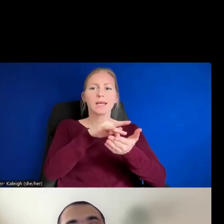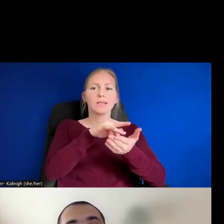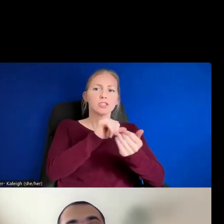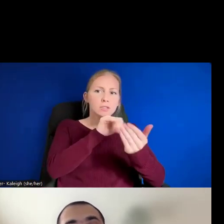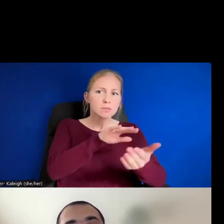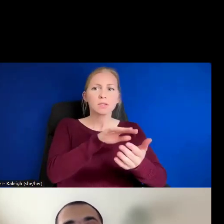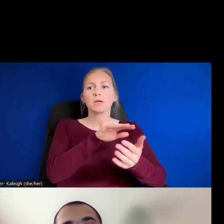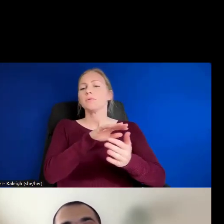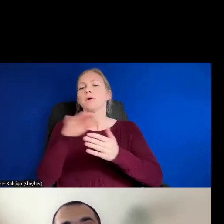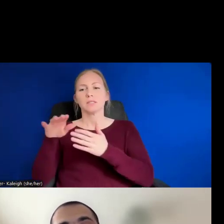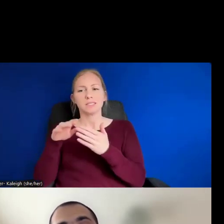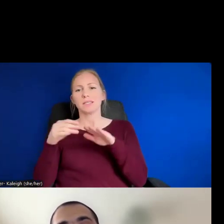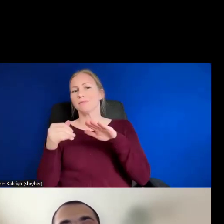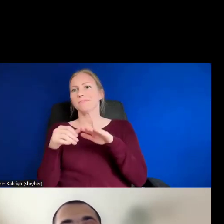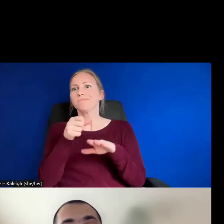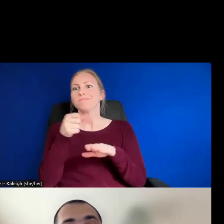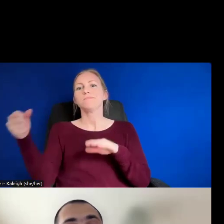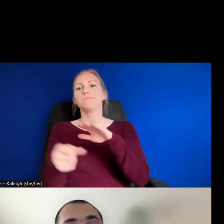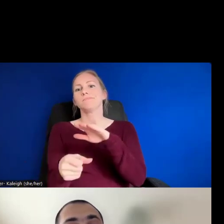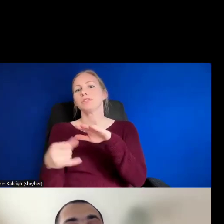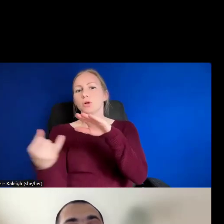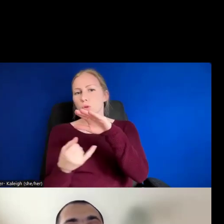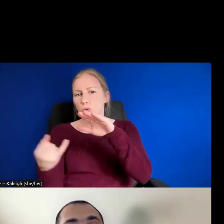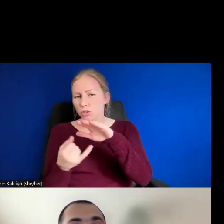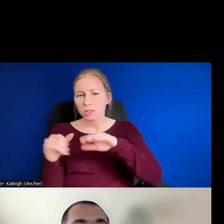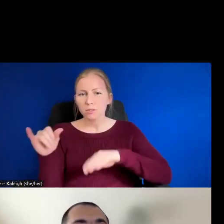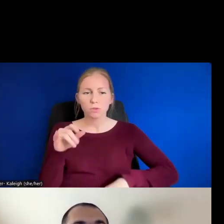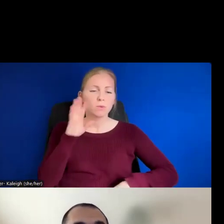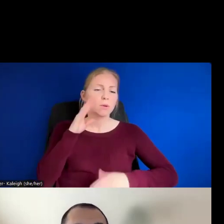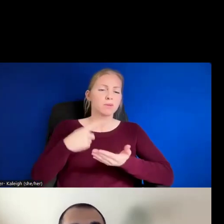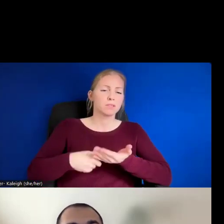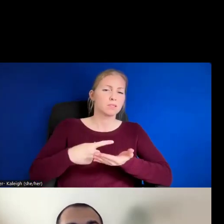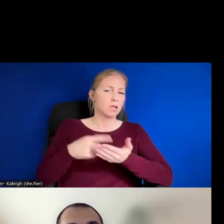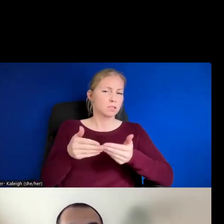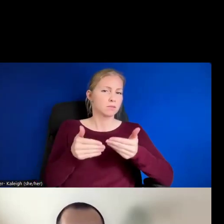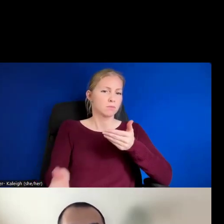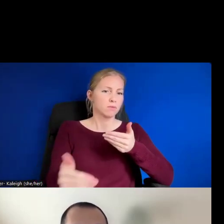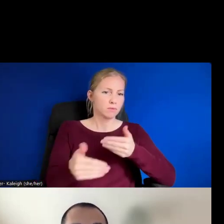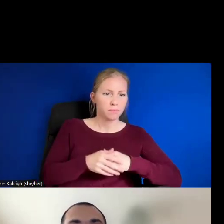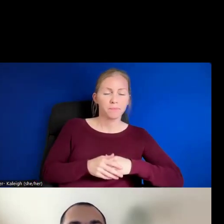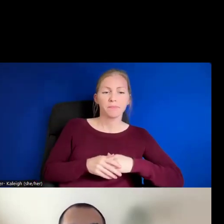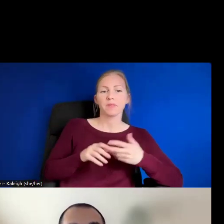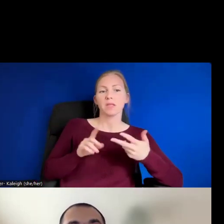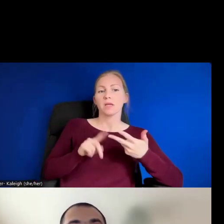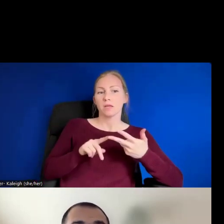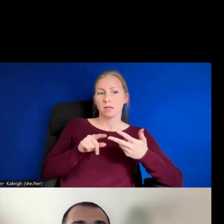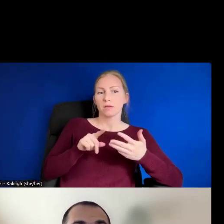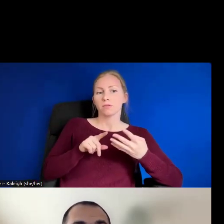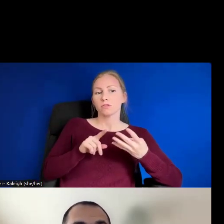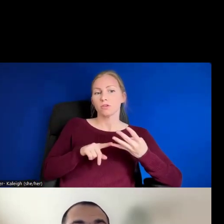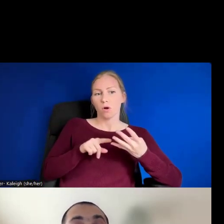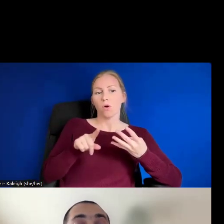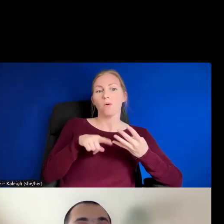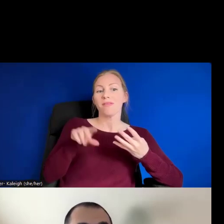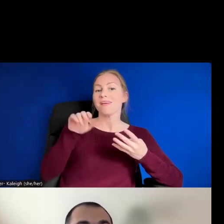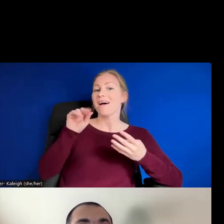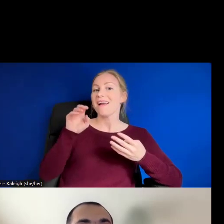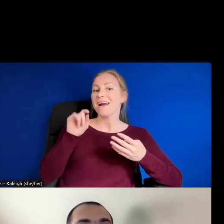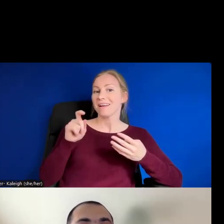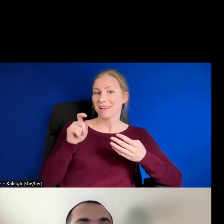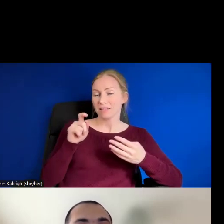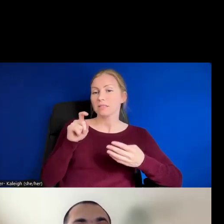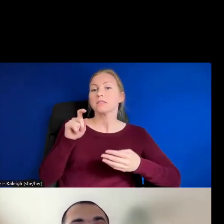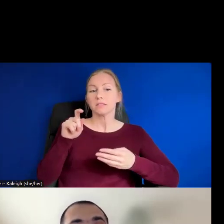forward. And finally, Old Colony, the Bridgewater units, annex units at Old Colony Correctional Center also